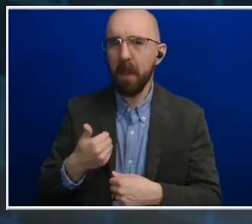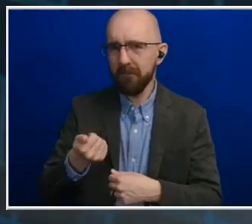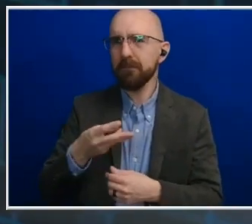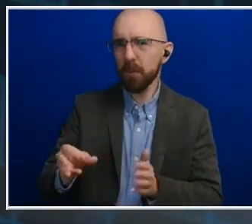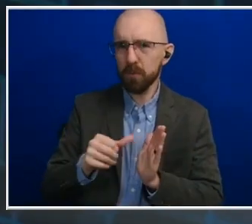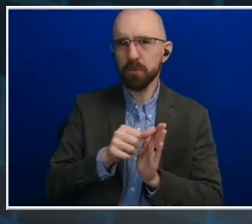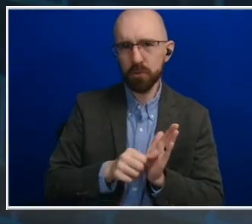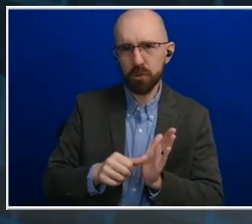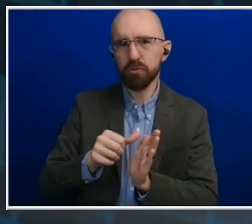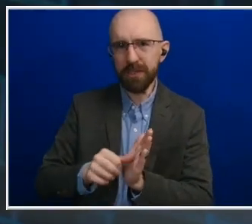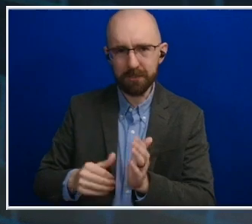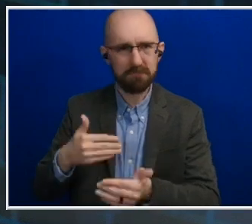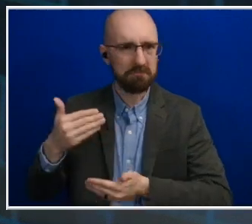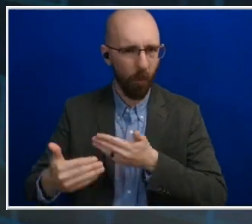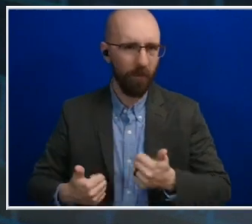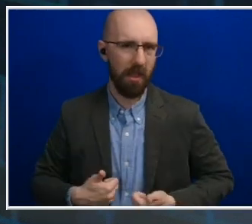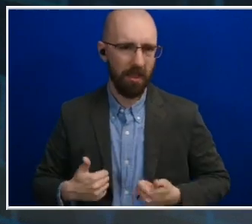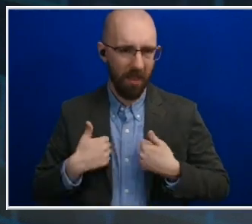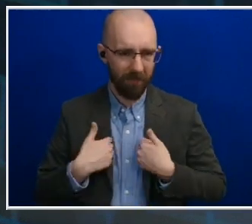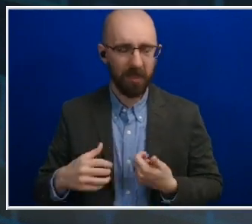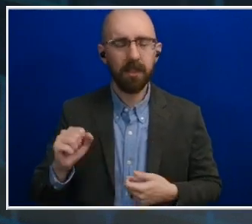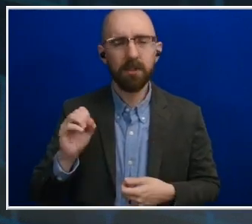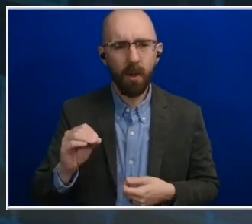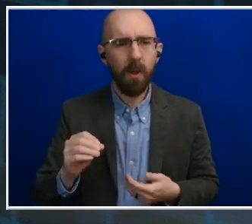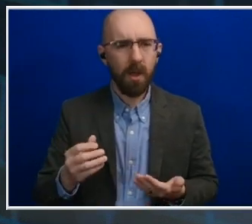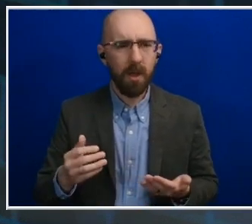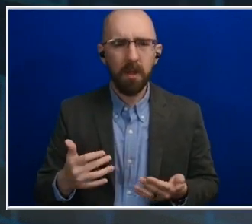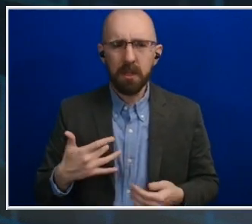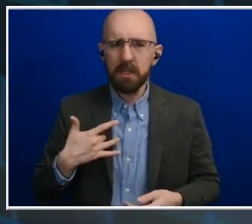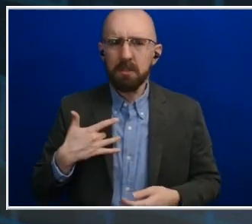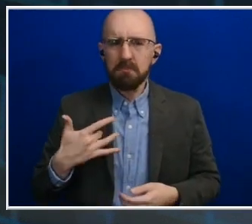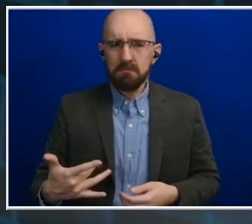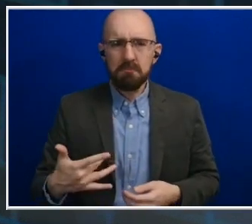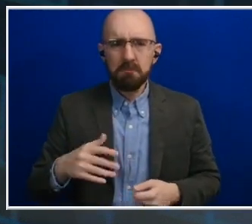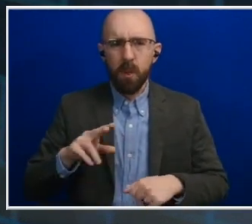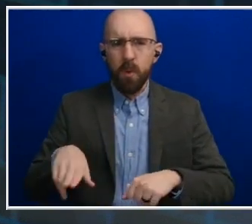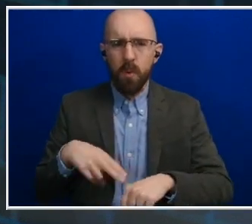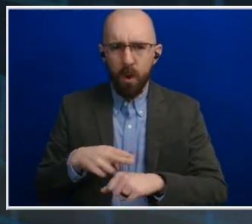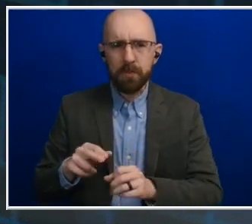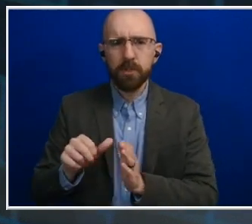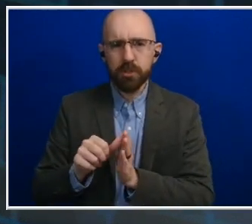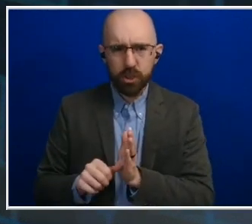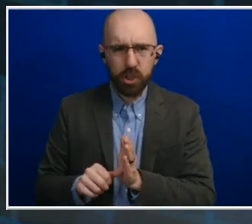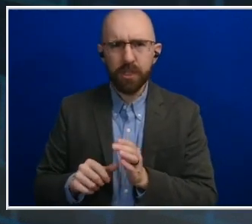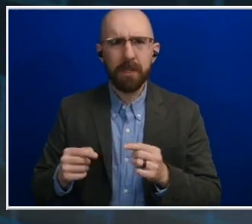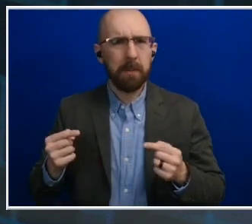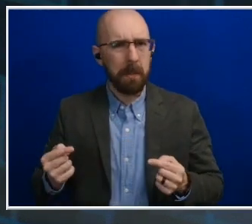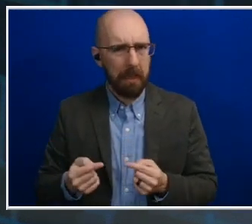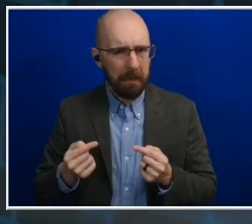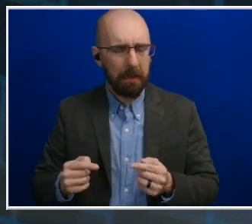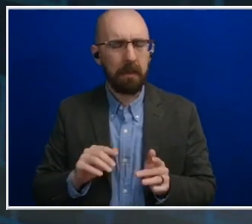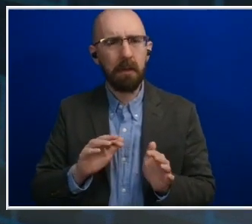my lifetime. So it was typical of normal surgery, pain and all of that, but